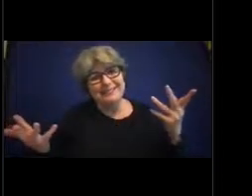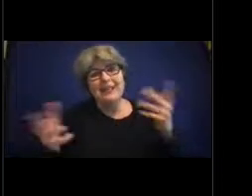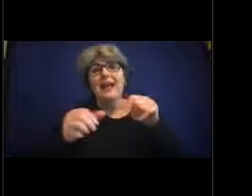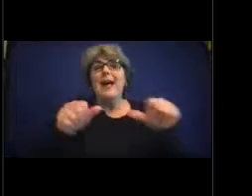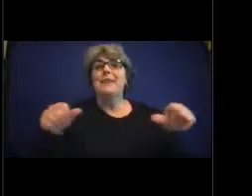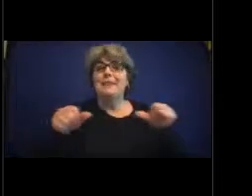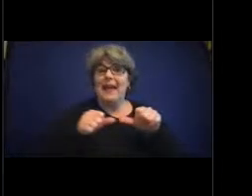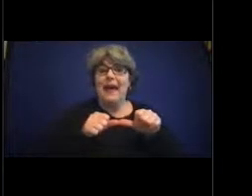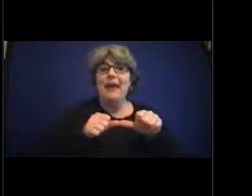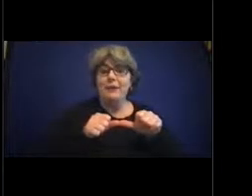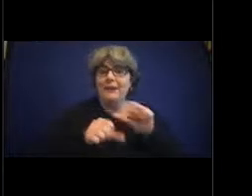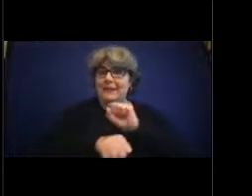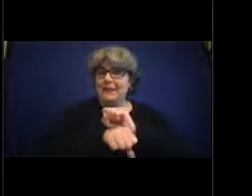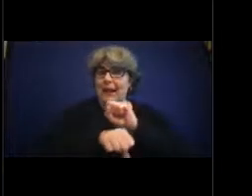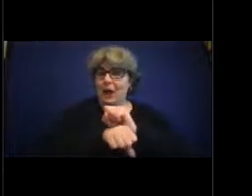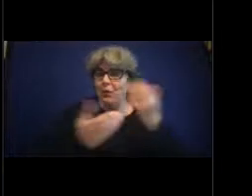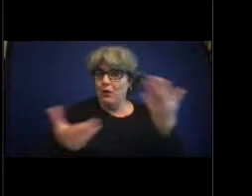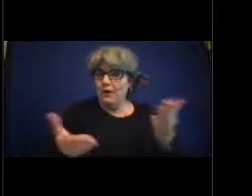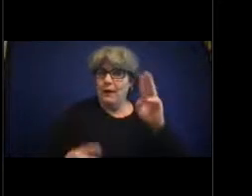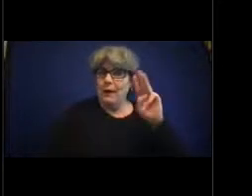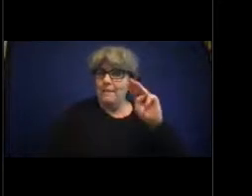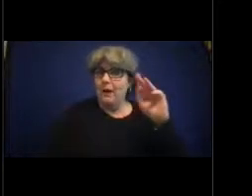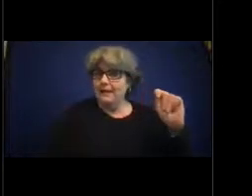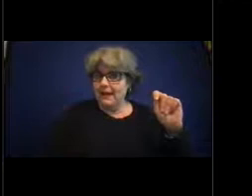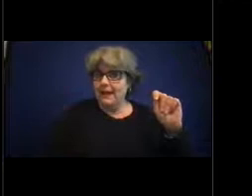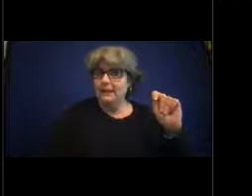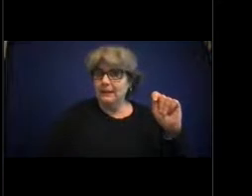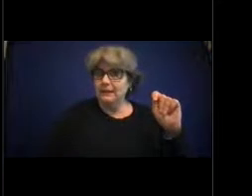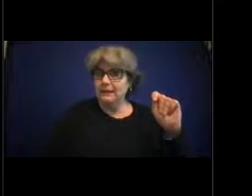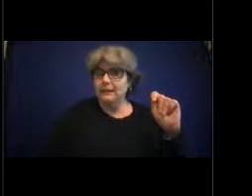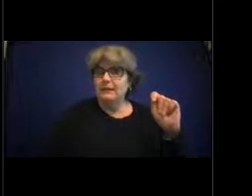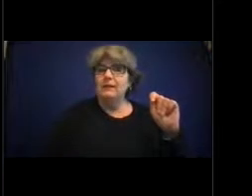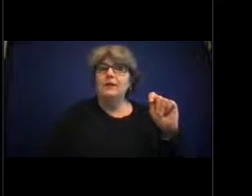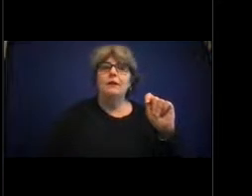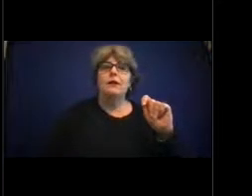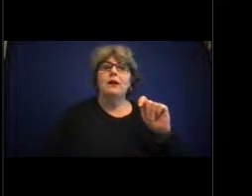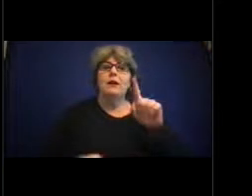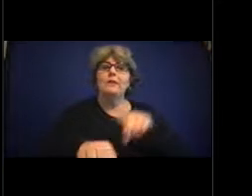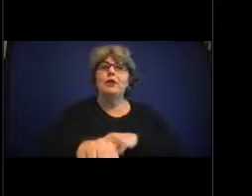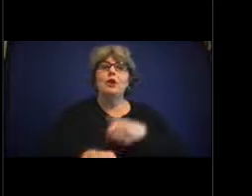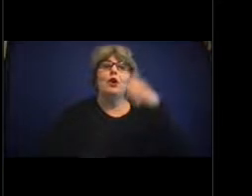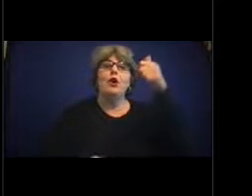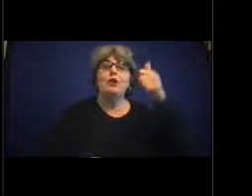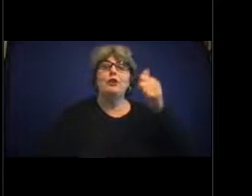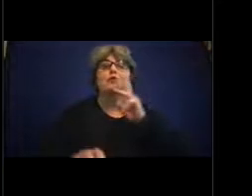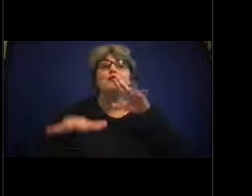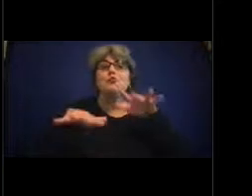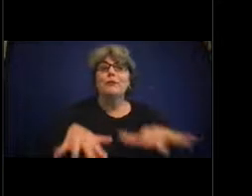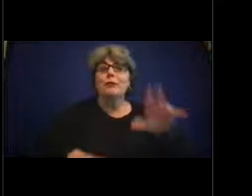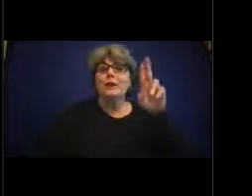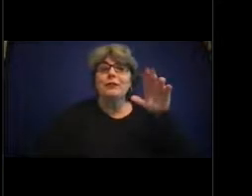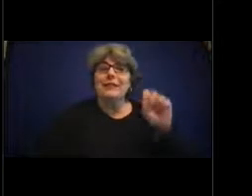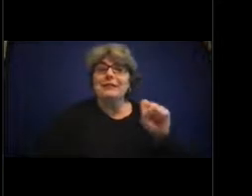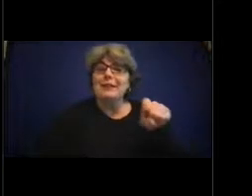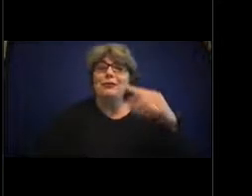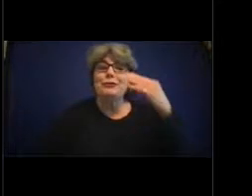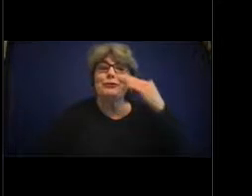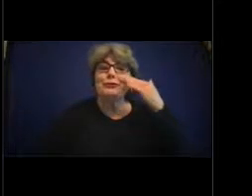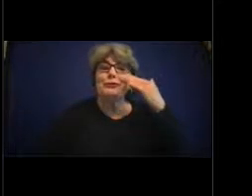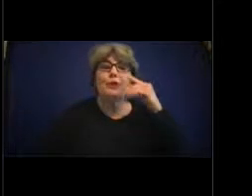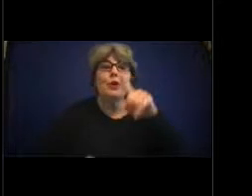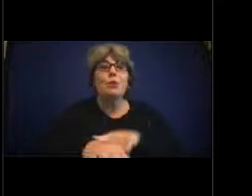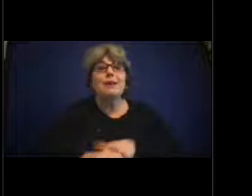I serve here in Montana is actually the headwaters of the longest river in the United States. So does anybody happen to know